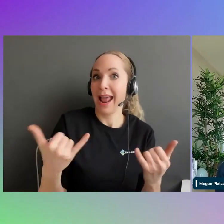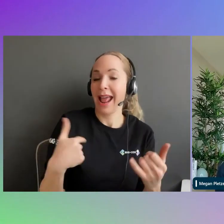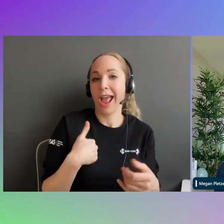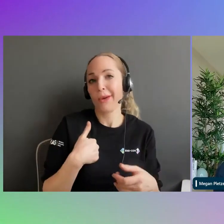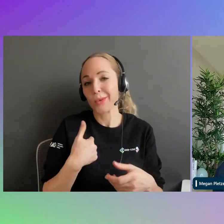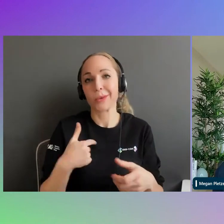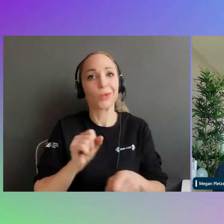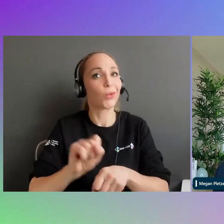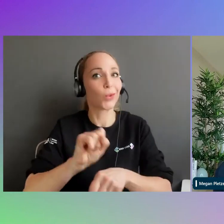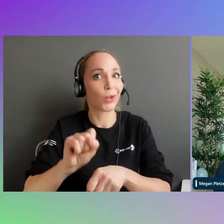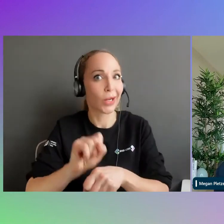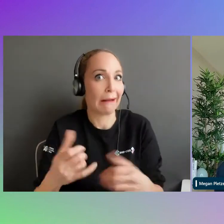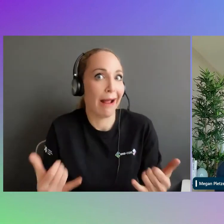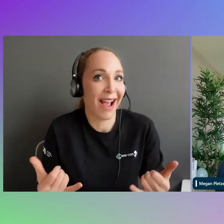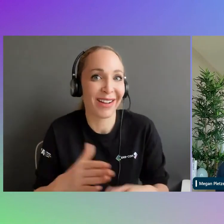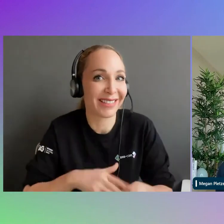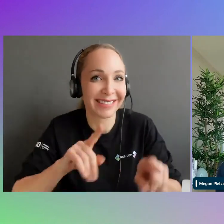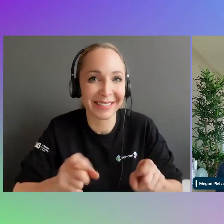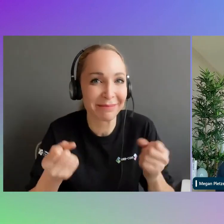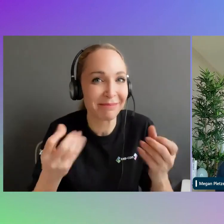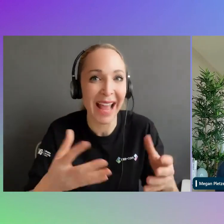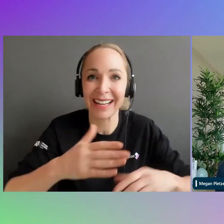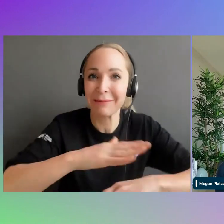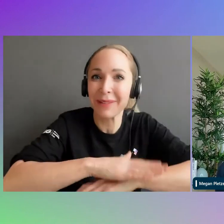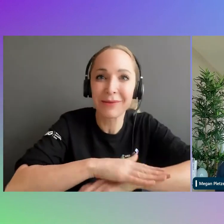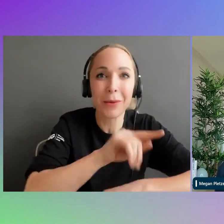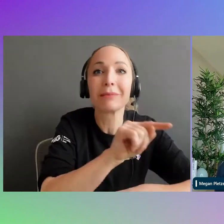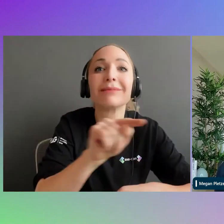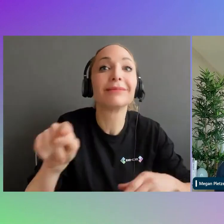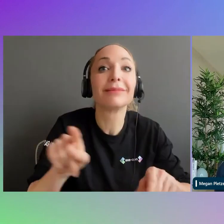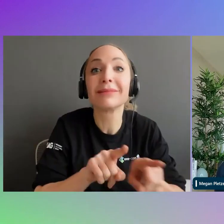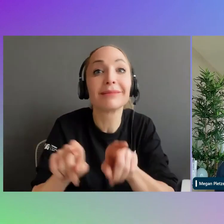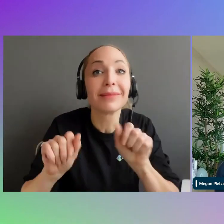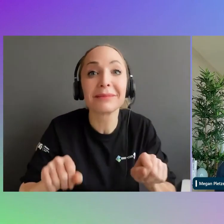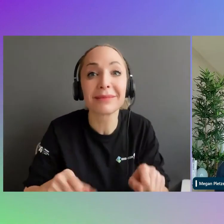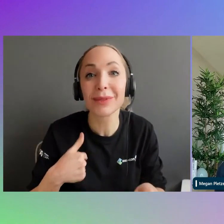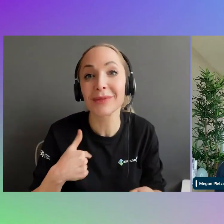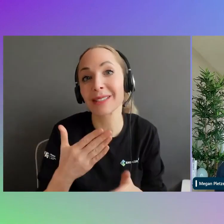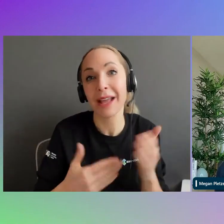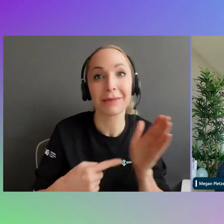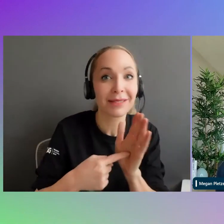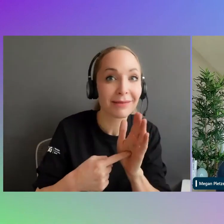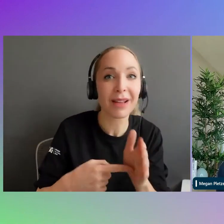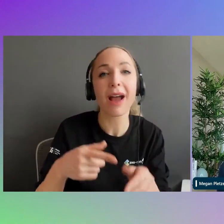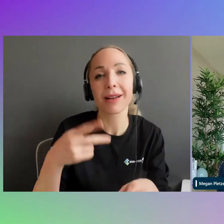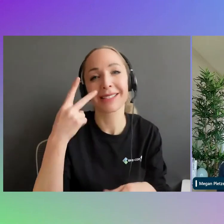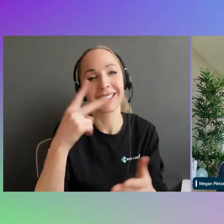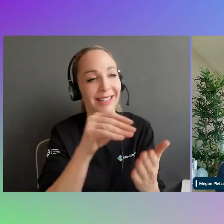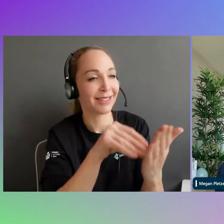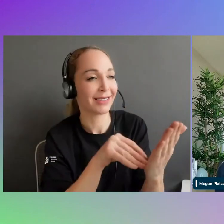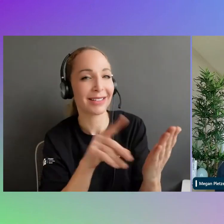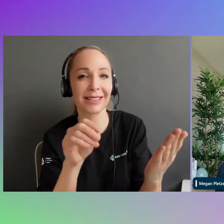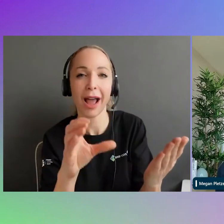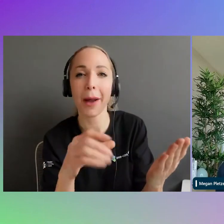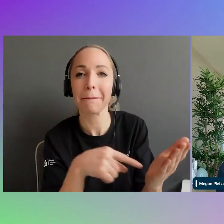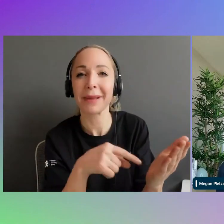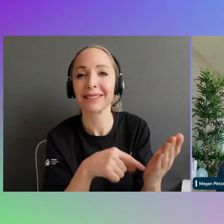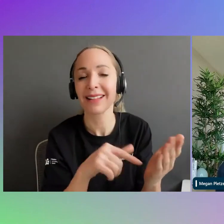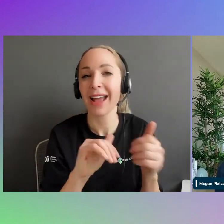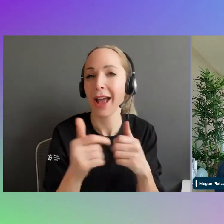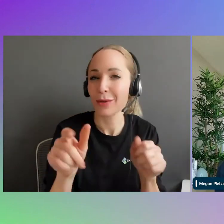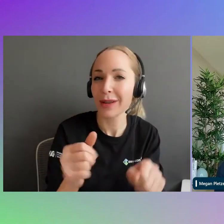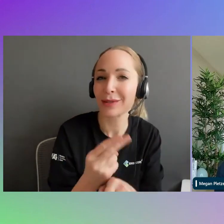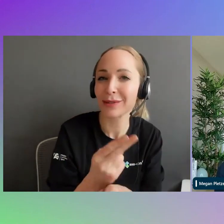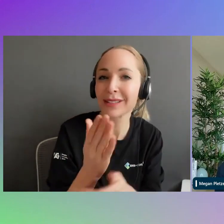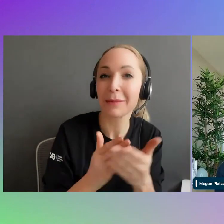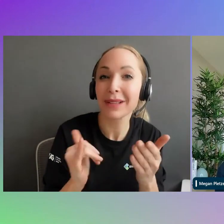on testing on as many of those platforms as possible, but we do have examples out in our documentation of how you can use some of those services, especially